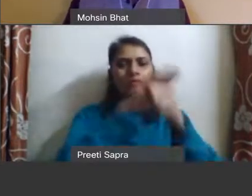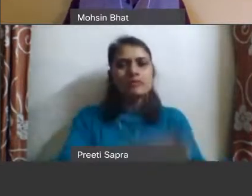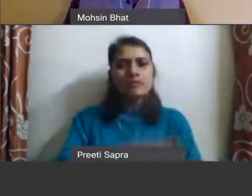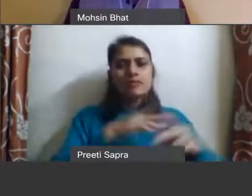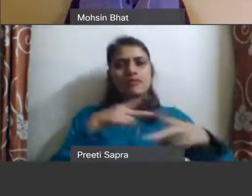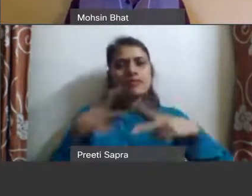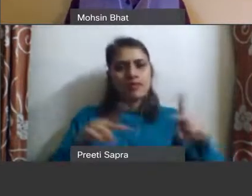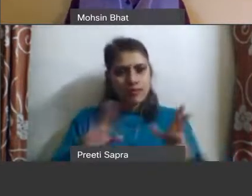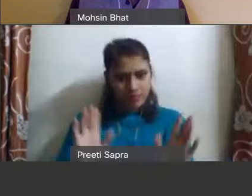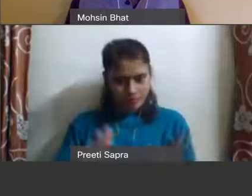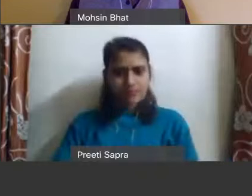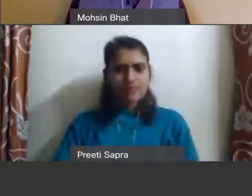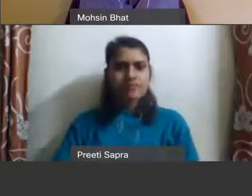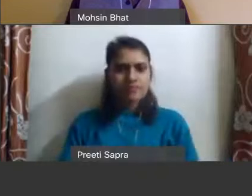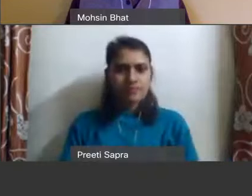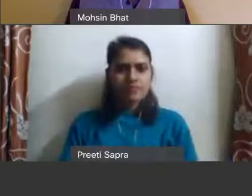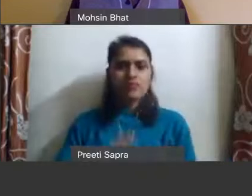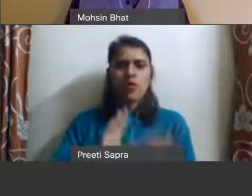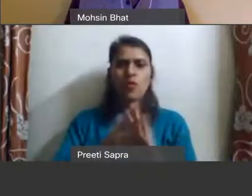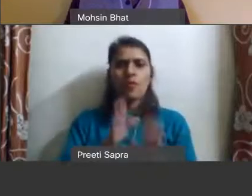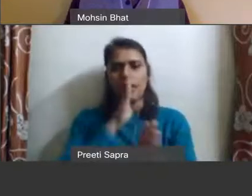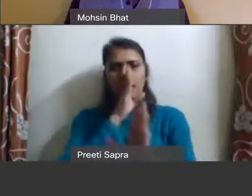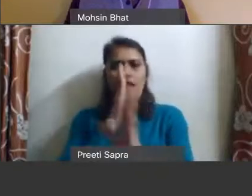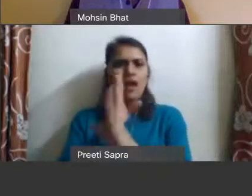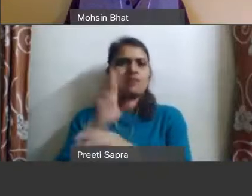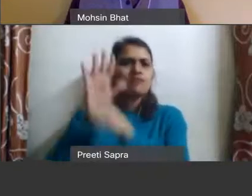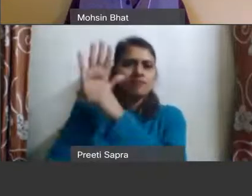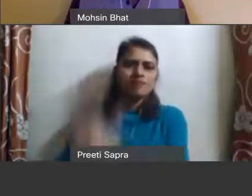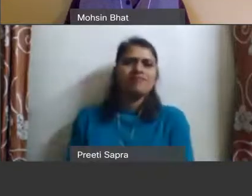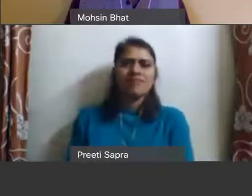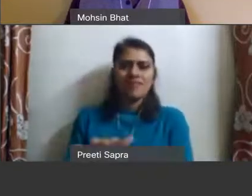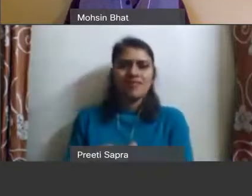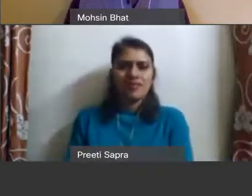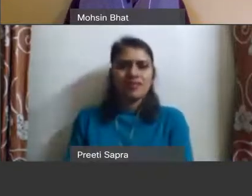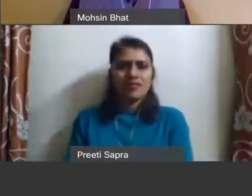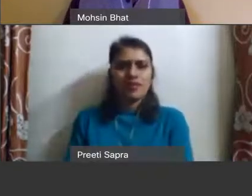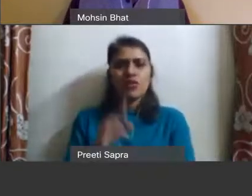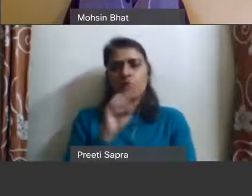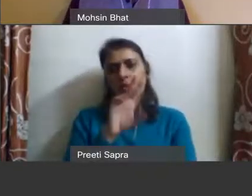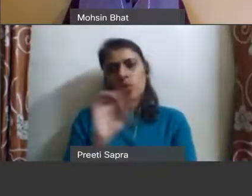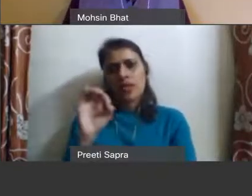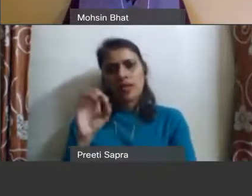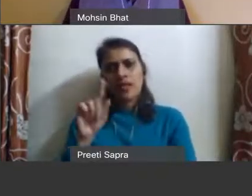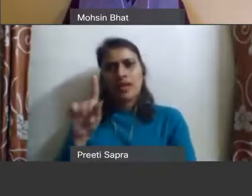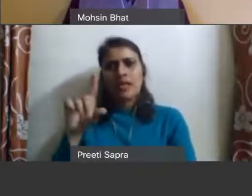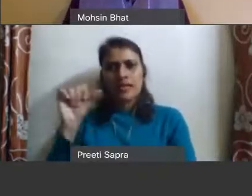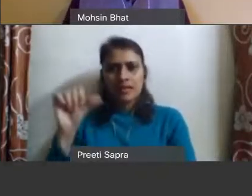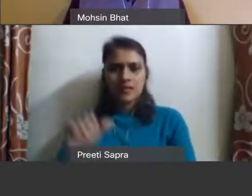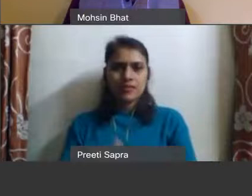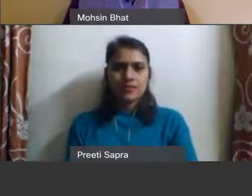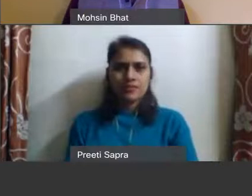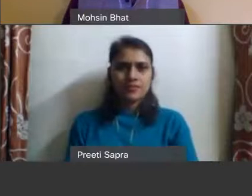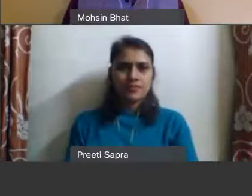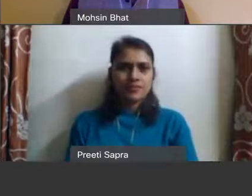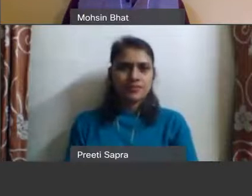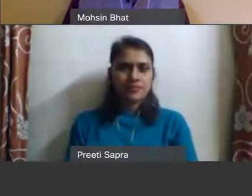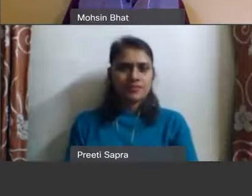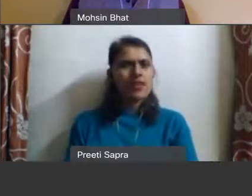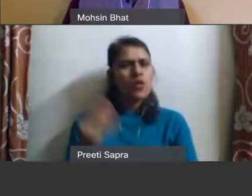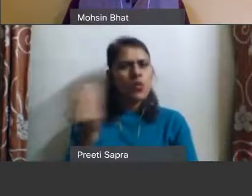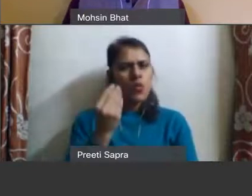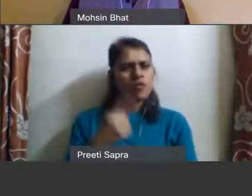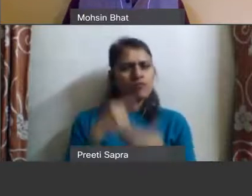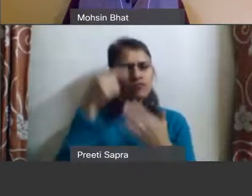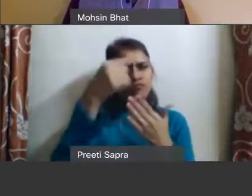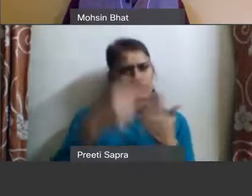around rather the direct form of religious discrimination which CAA 2019 deals with. Though I would like to say a couple of things.